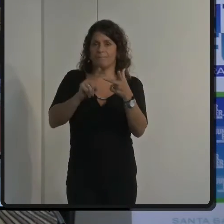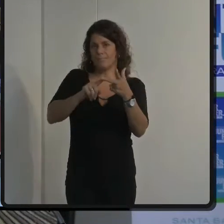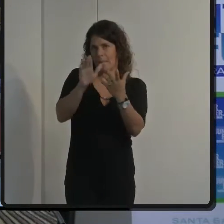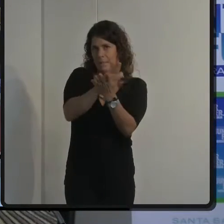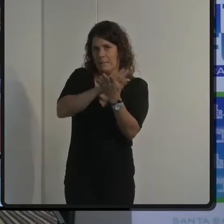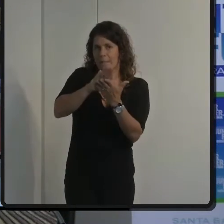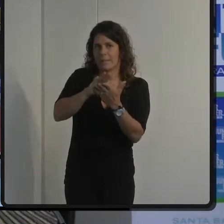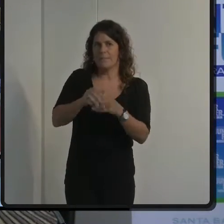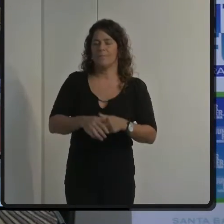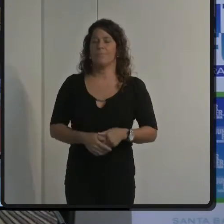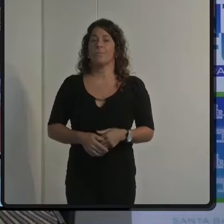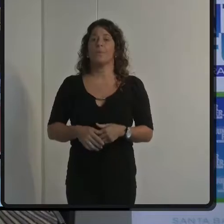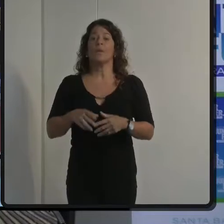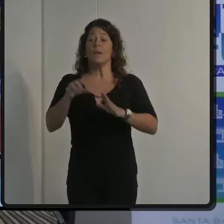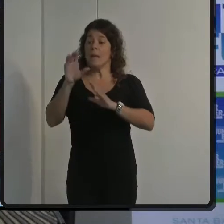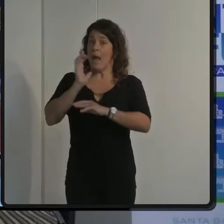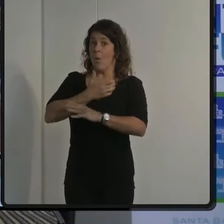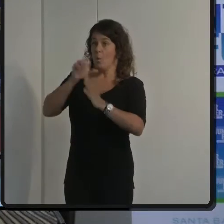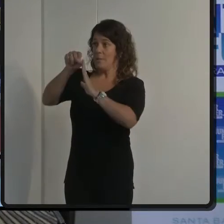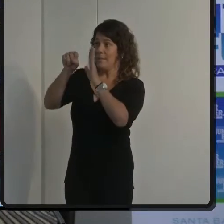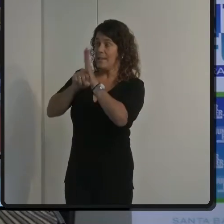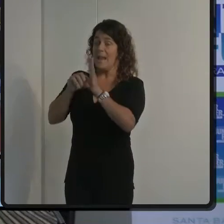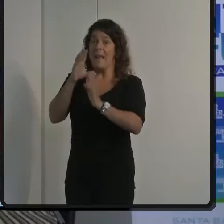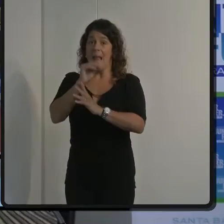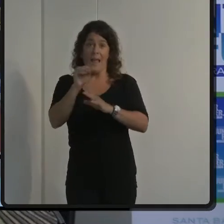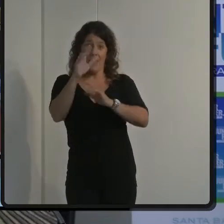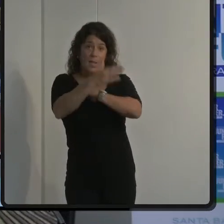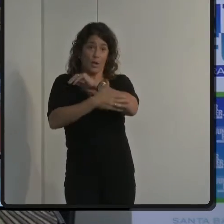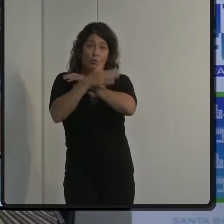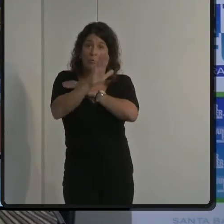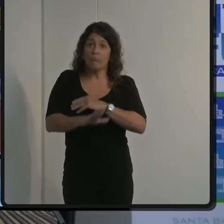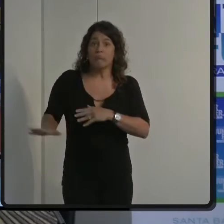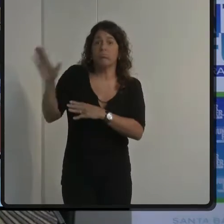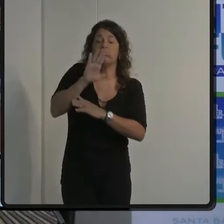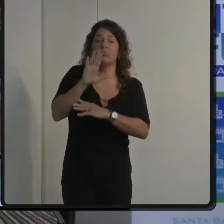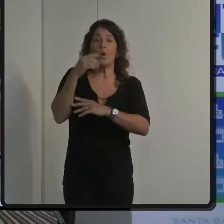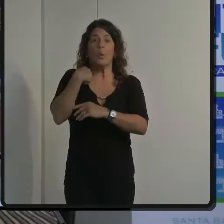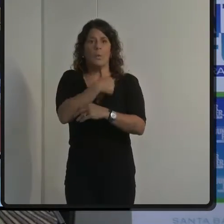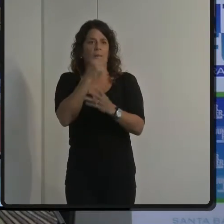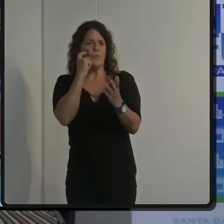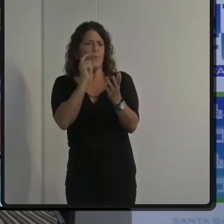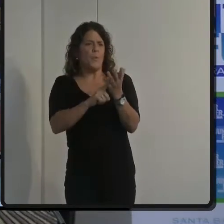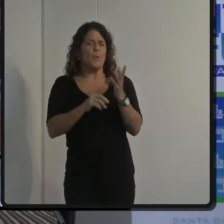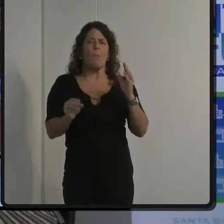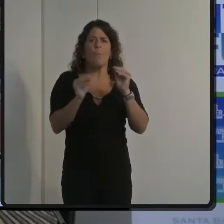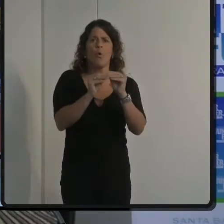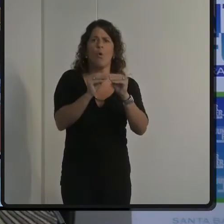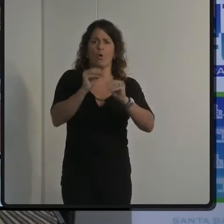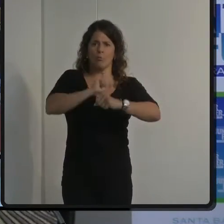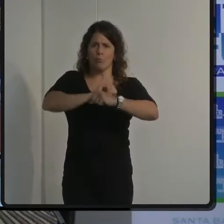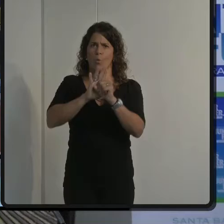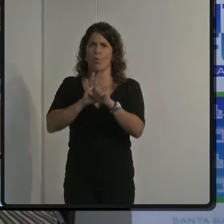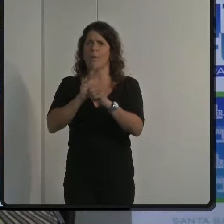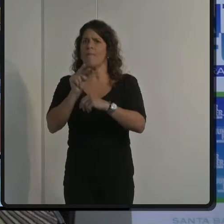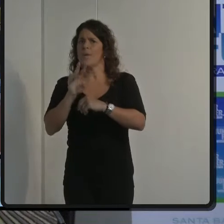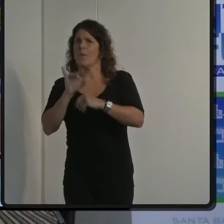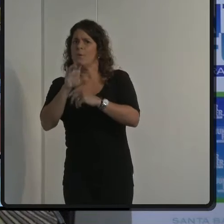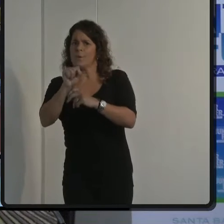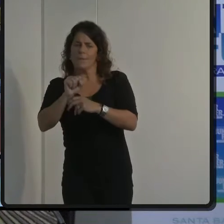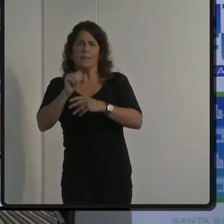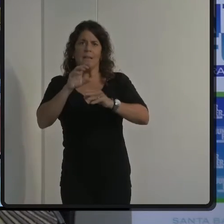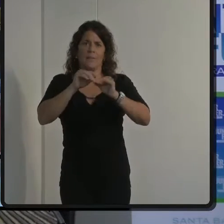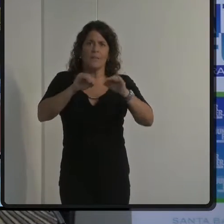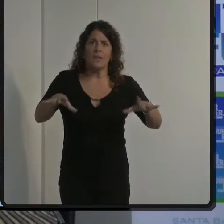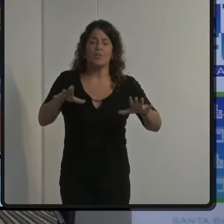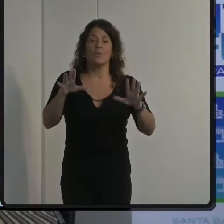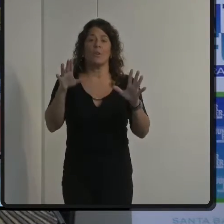and country, we are seeing a very concerning development of more coronavirus infections and hospitalizations in the younger